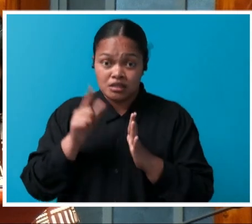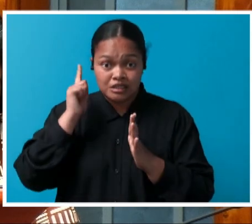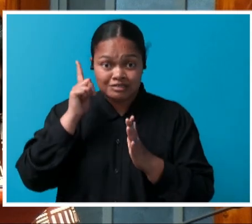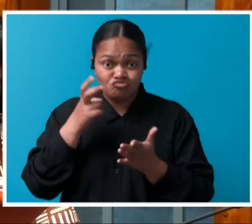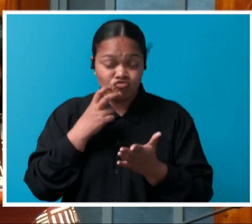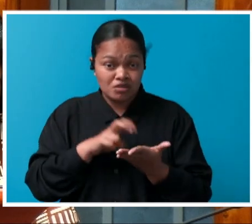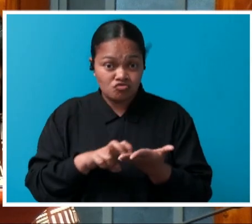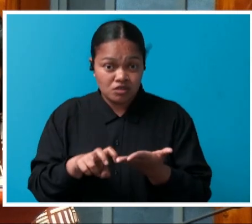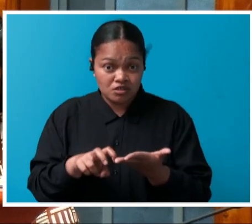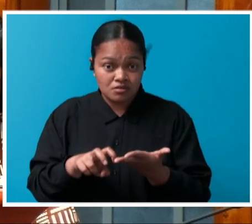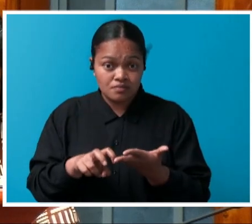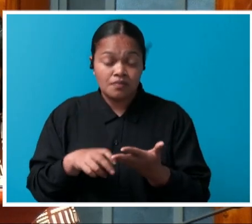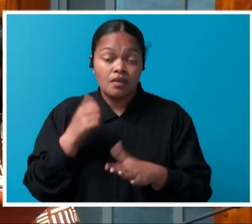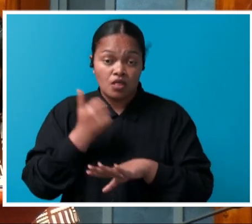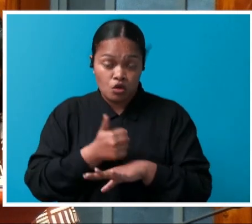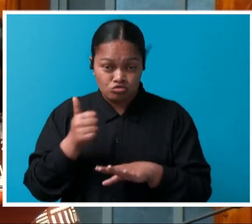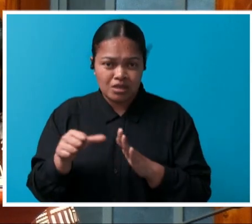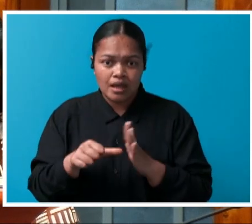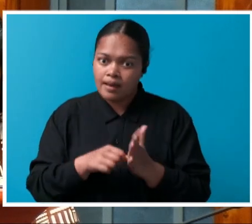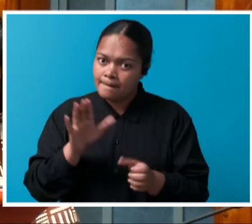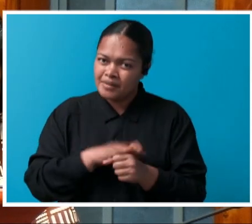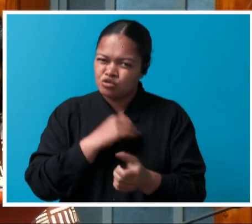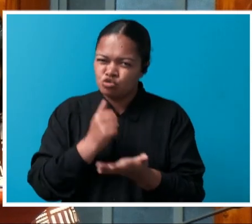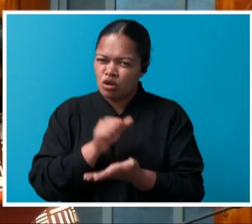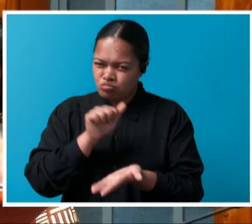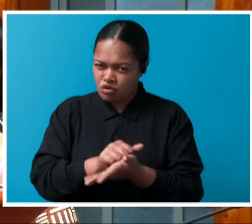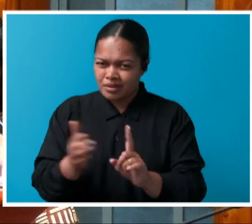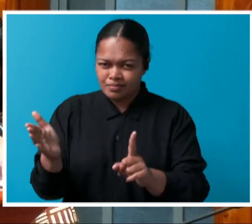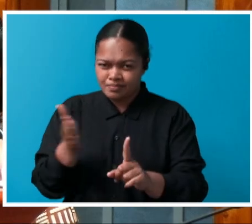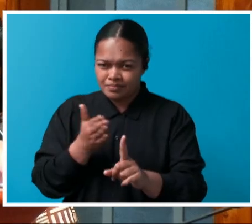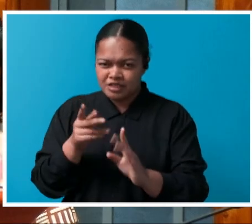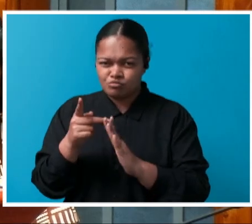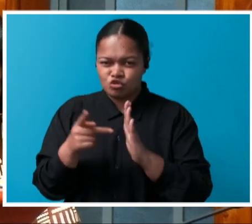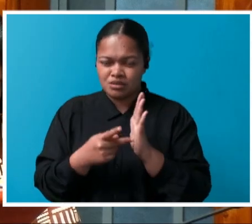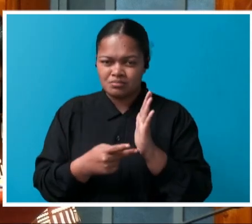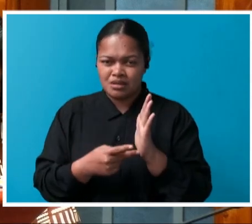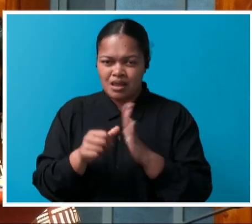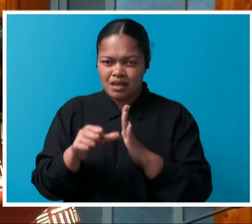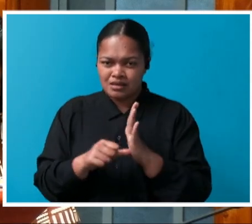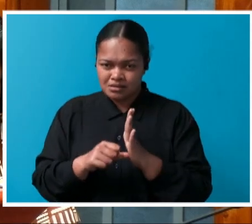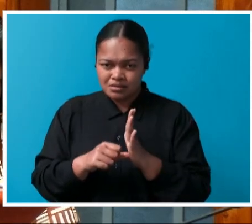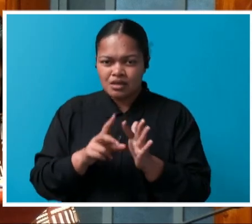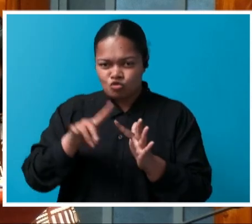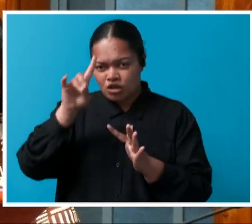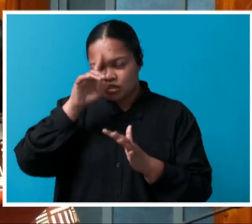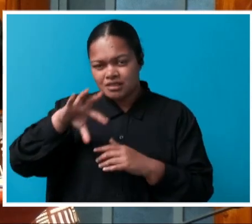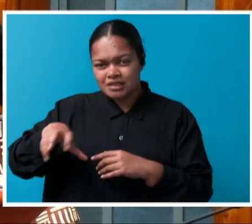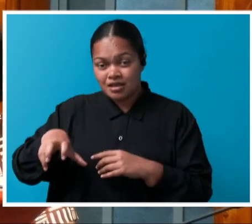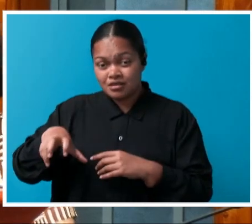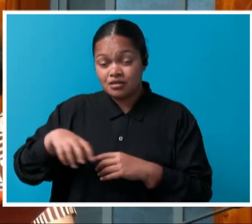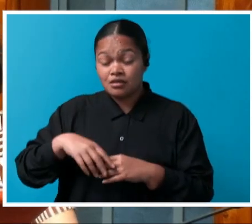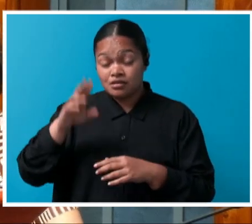Registration Authority Act, to ensure proper aligning to the principal act of the education sector. Mr. Speaker,